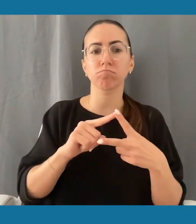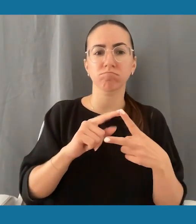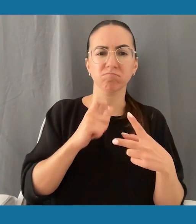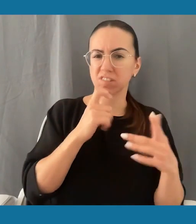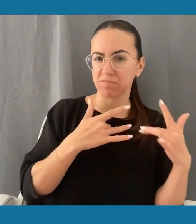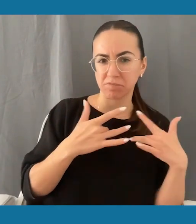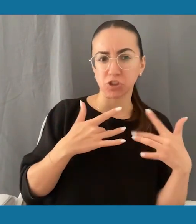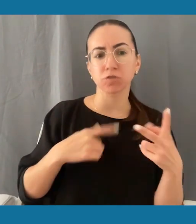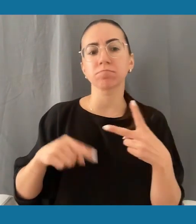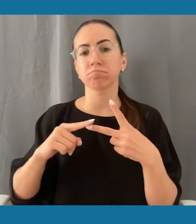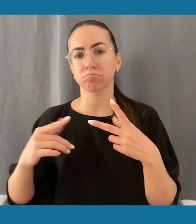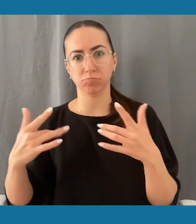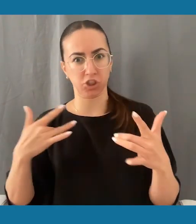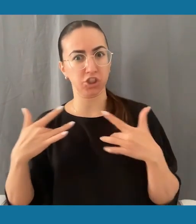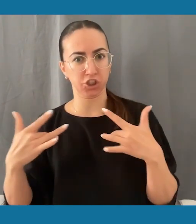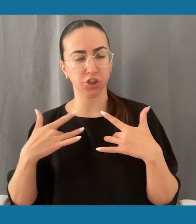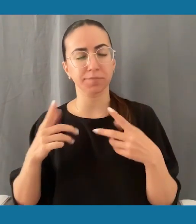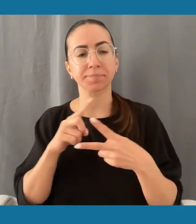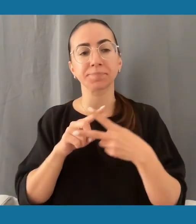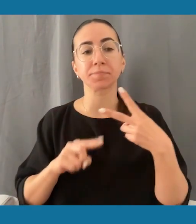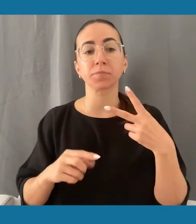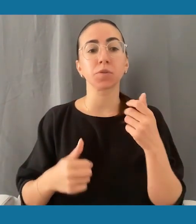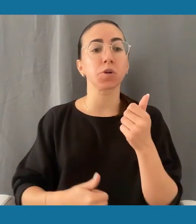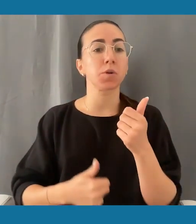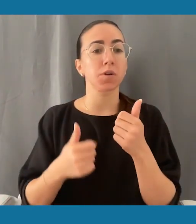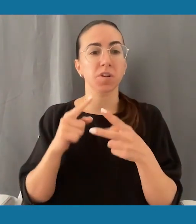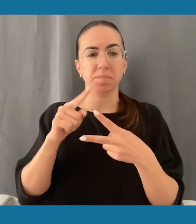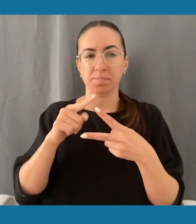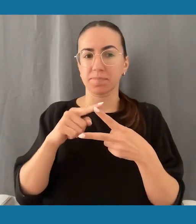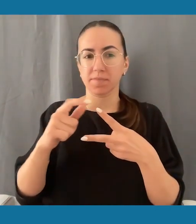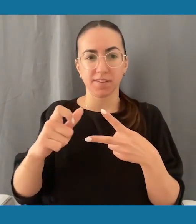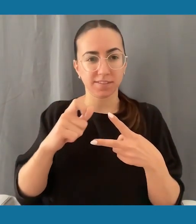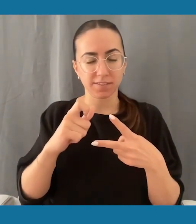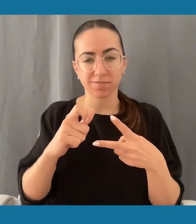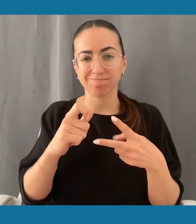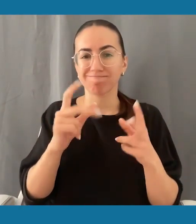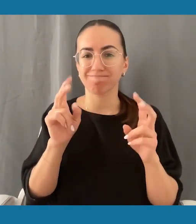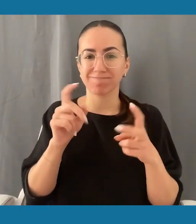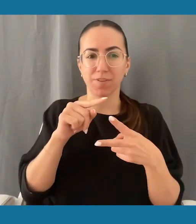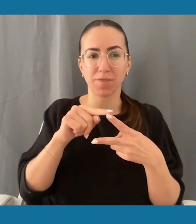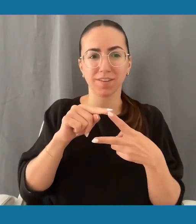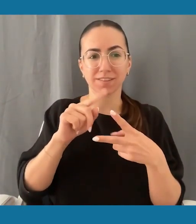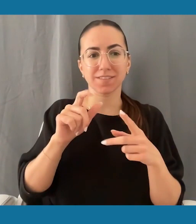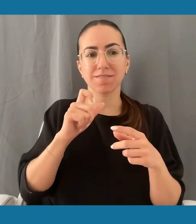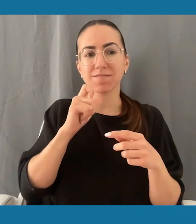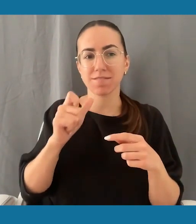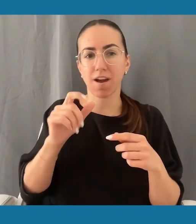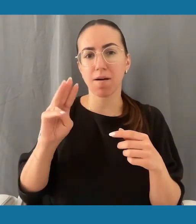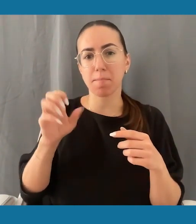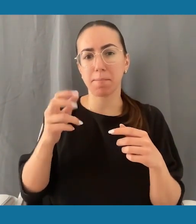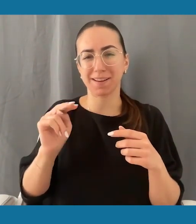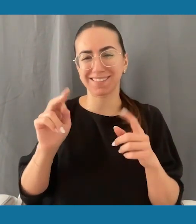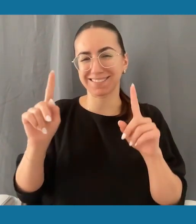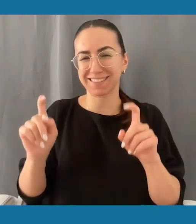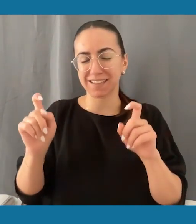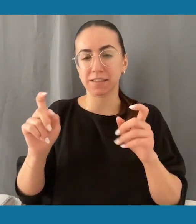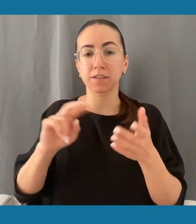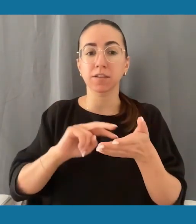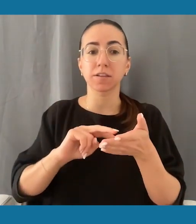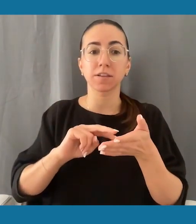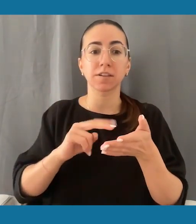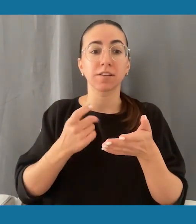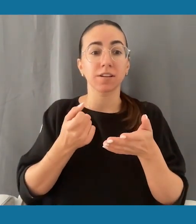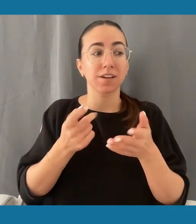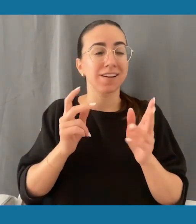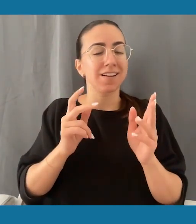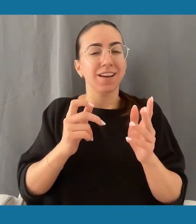The two most important programs that are not means tested and which are very impactful for individuals